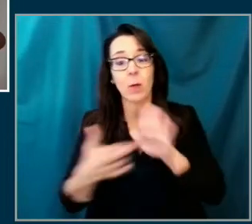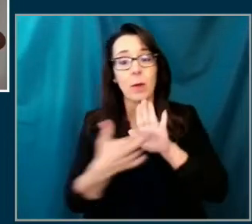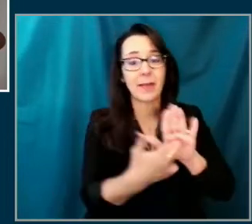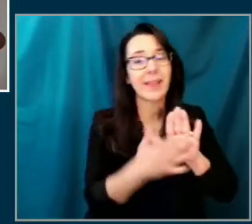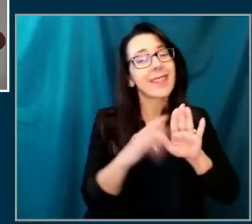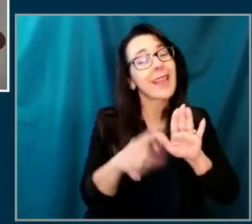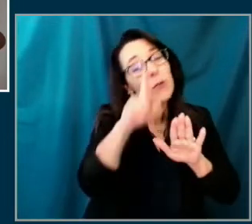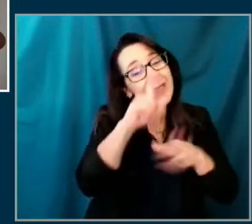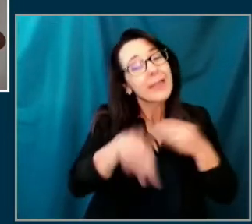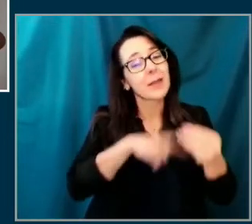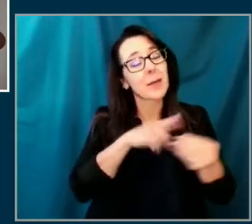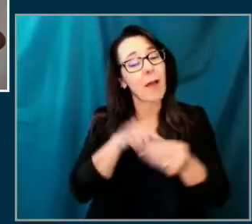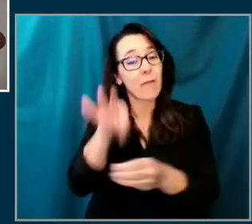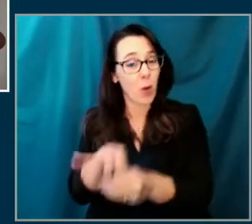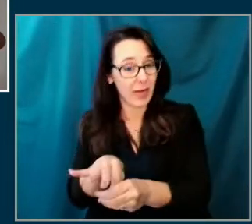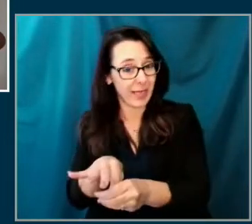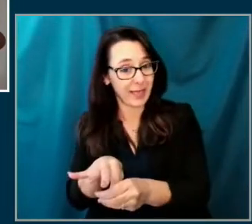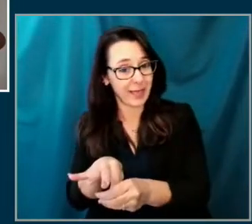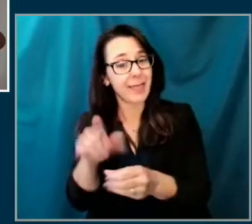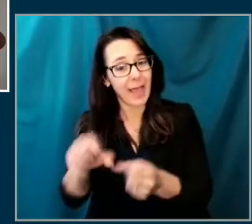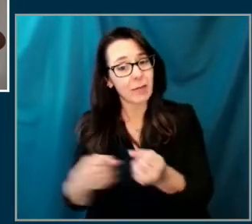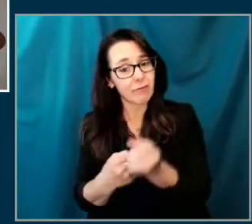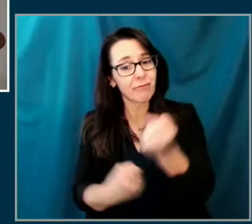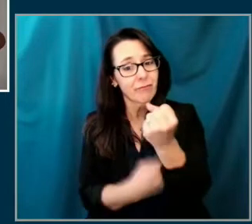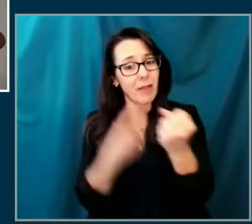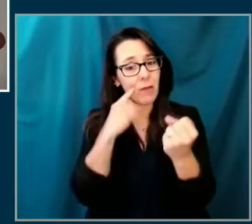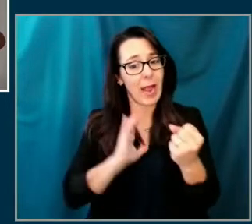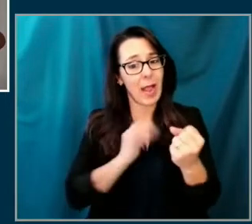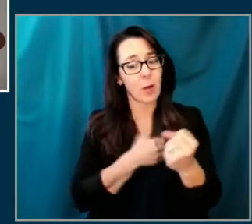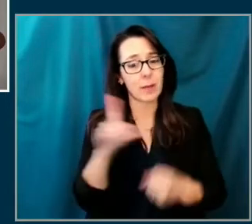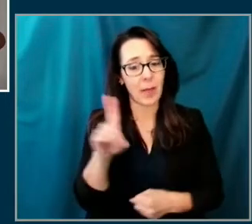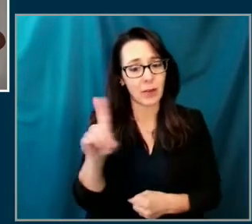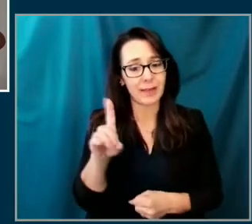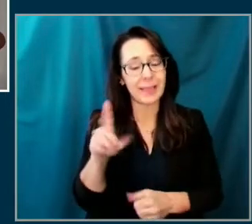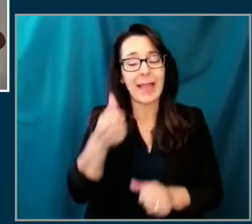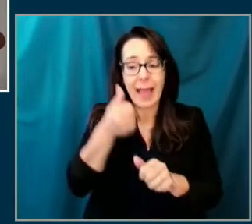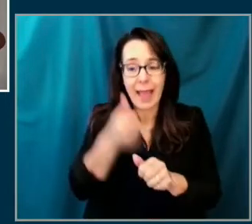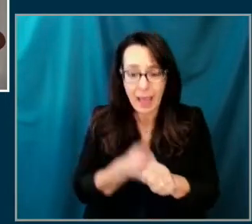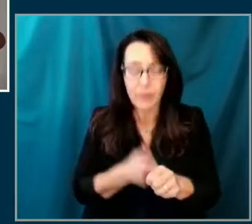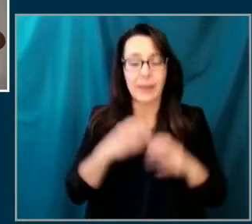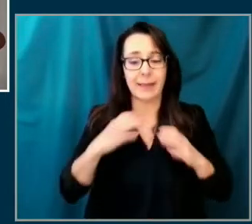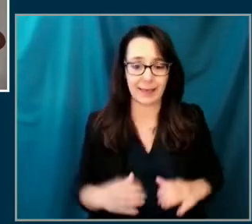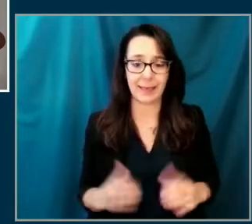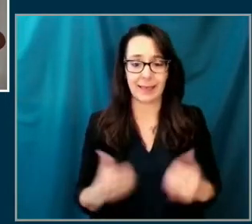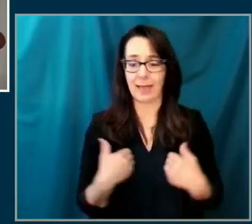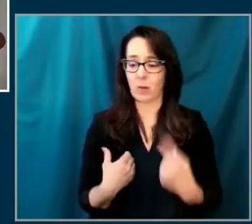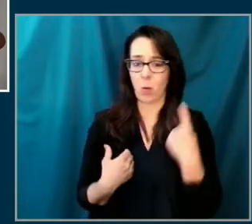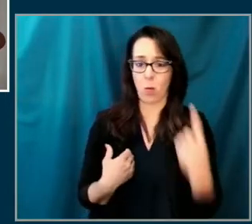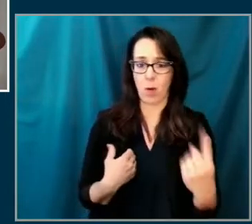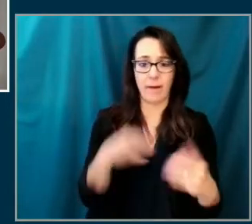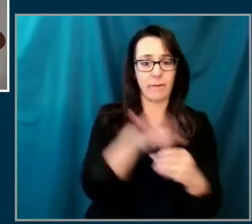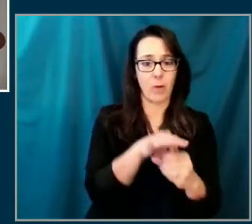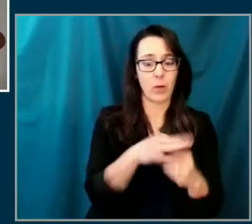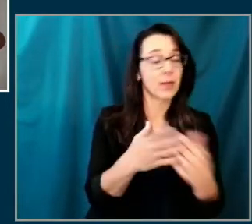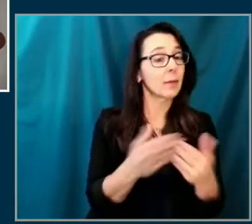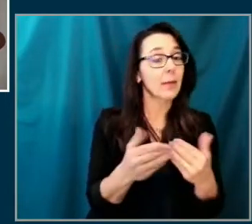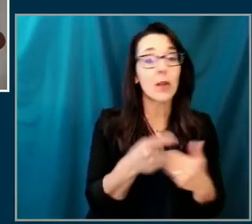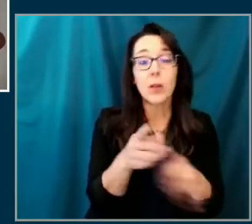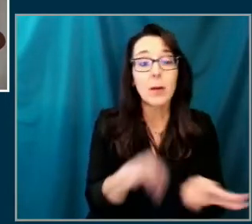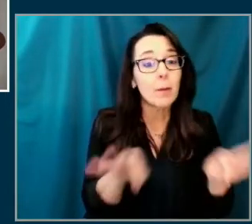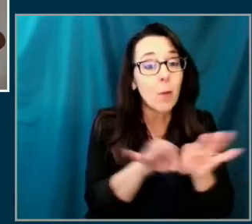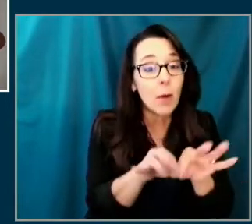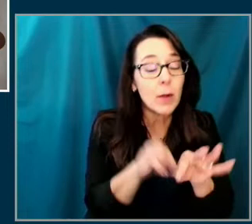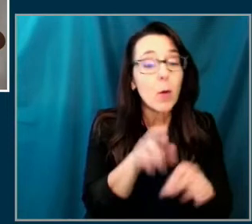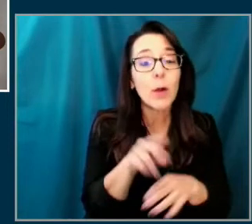The foundation of a democracy, that every citizen gets one vote, and it doesn't matter how important you are or how unimportant you think you're not,